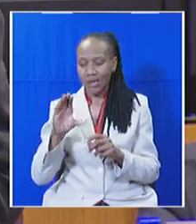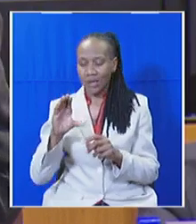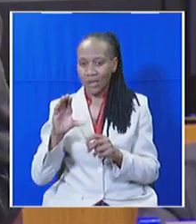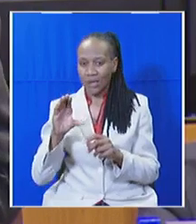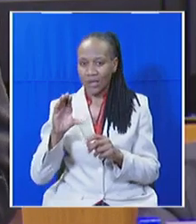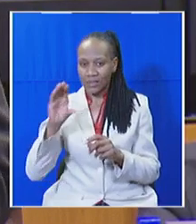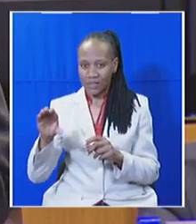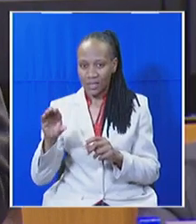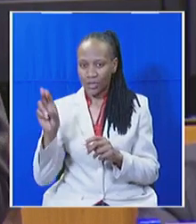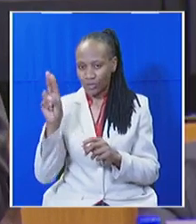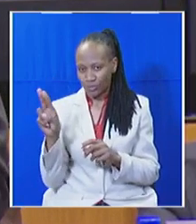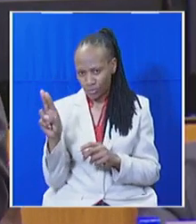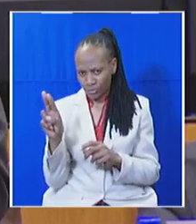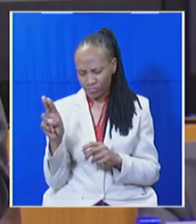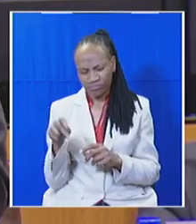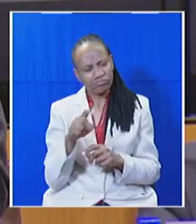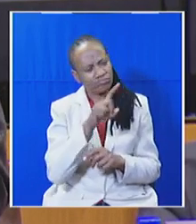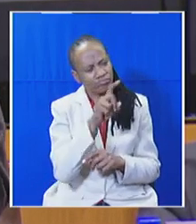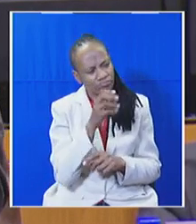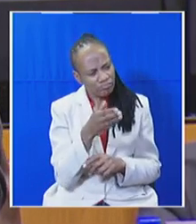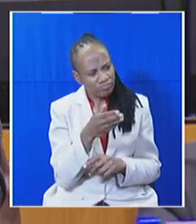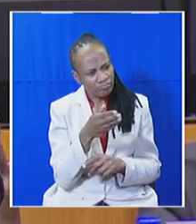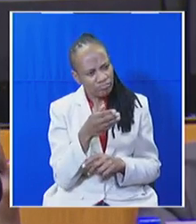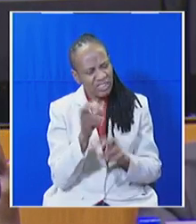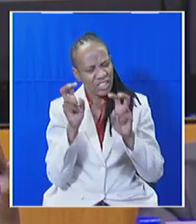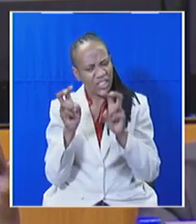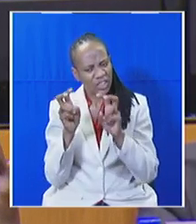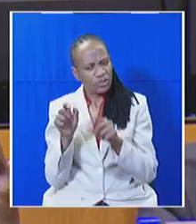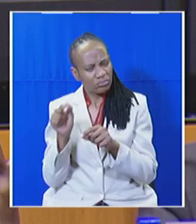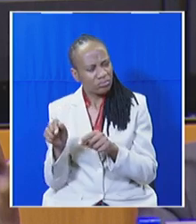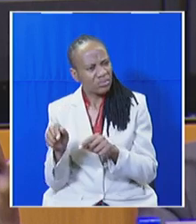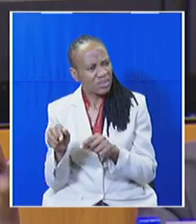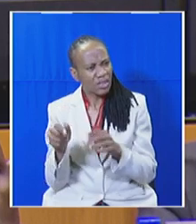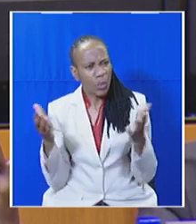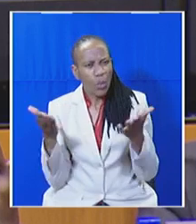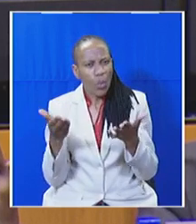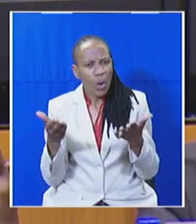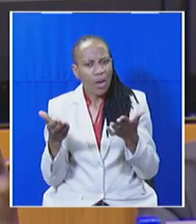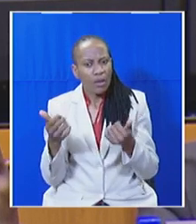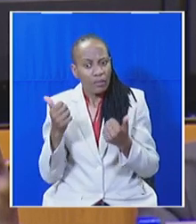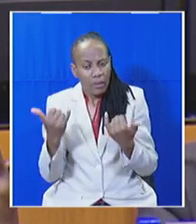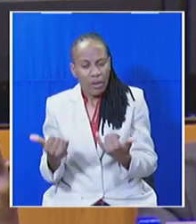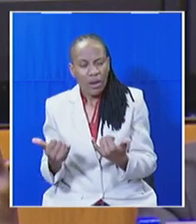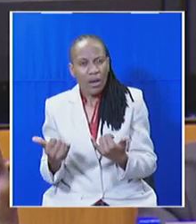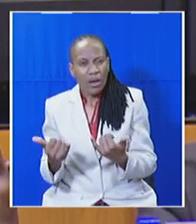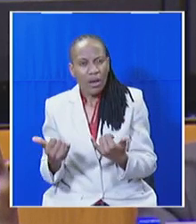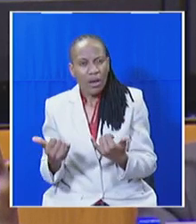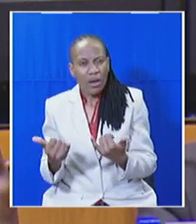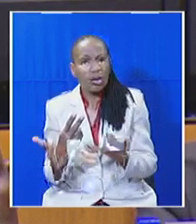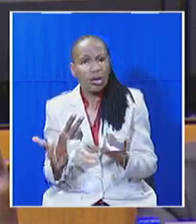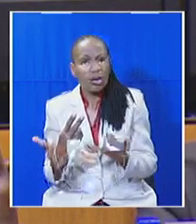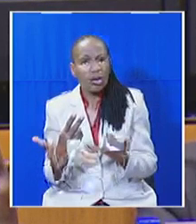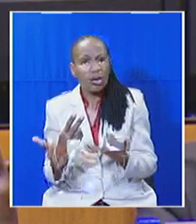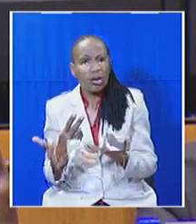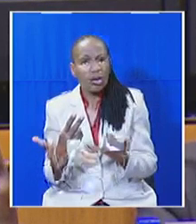find out where do you place that, given the tension that is there in terms of the formula that is